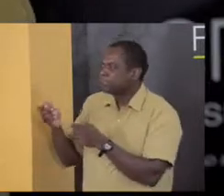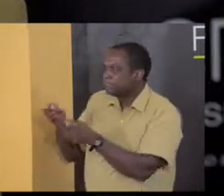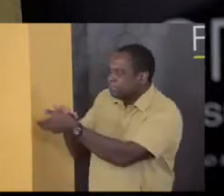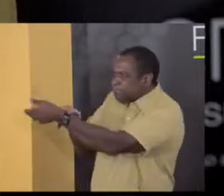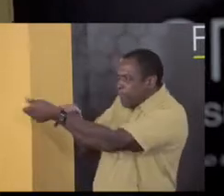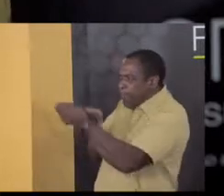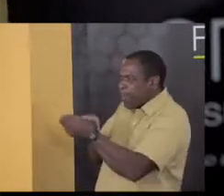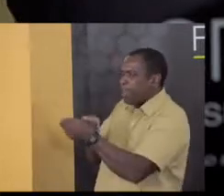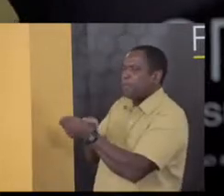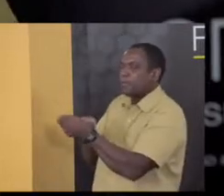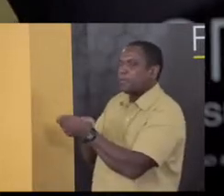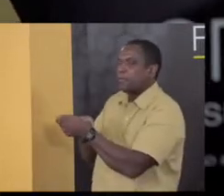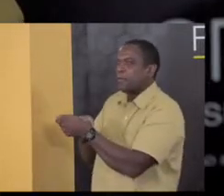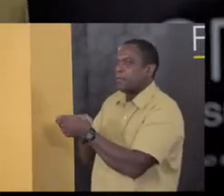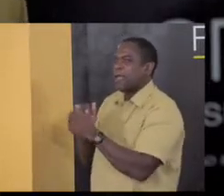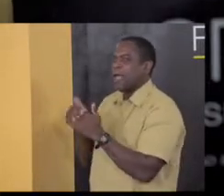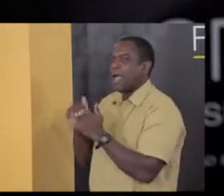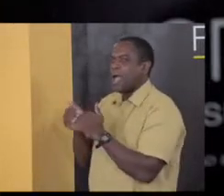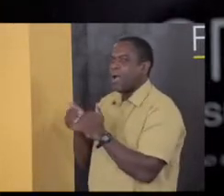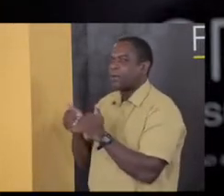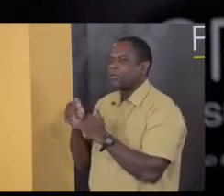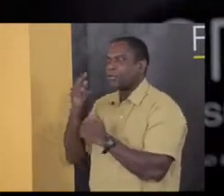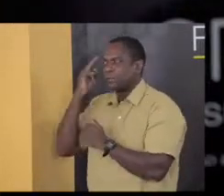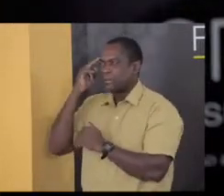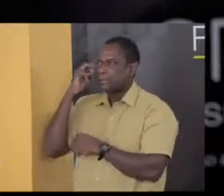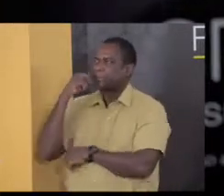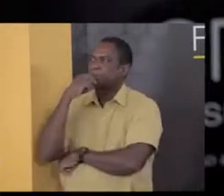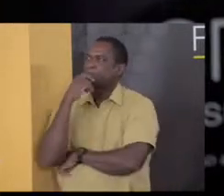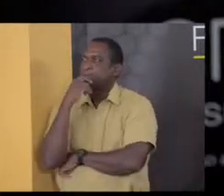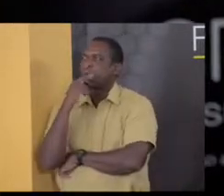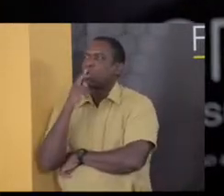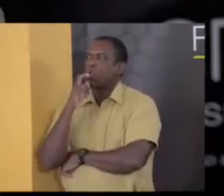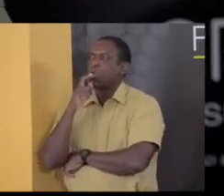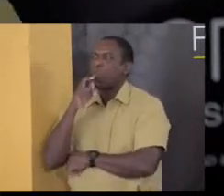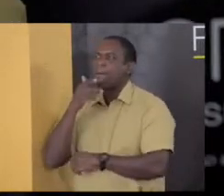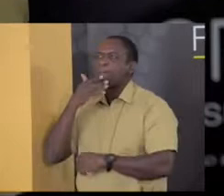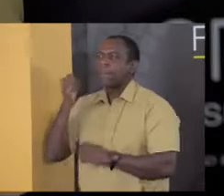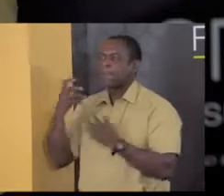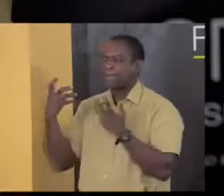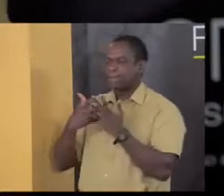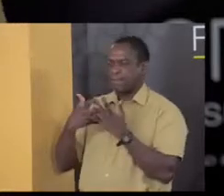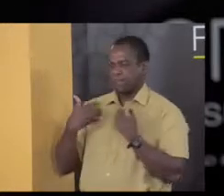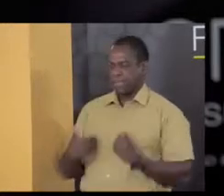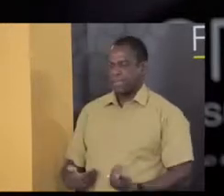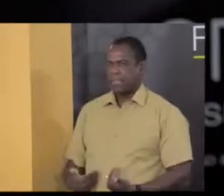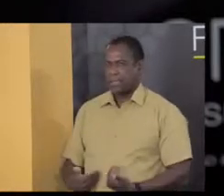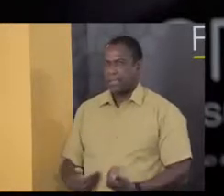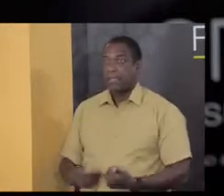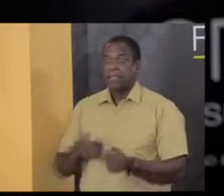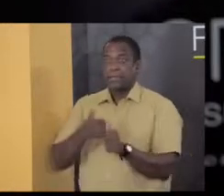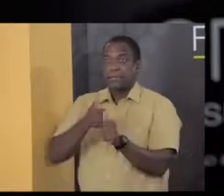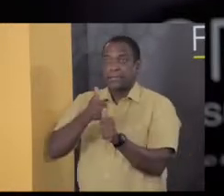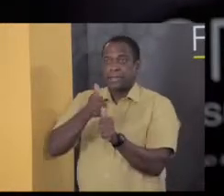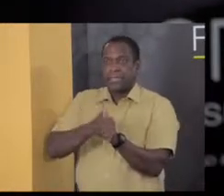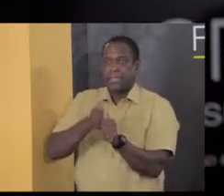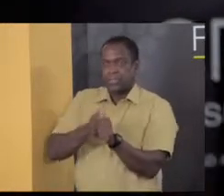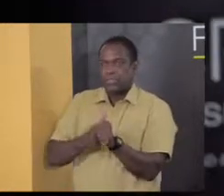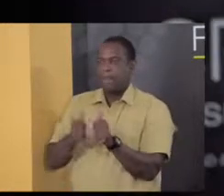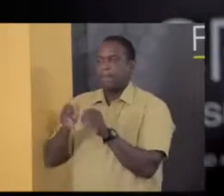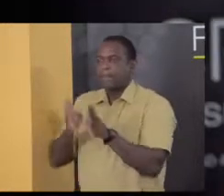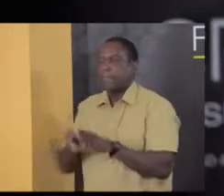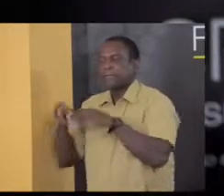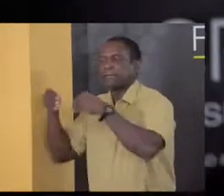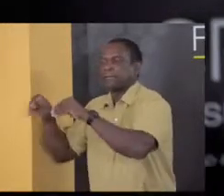the best fit for her as a retailer, because every retailer have their clientele, you know,